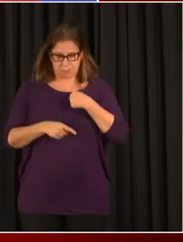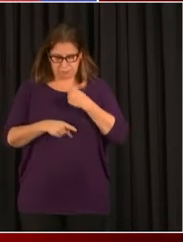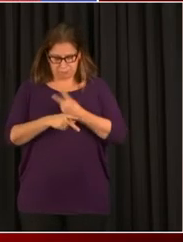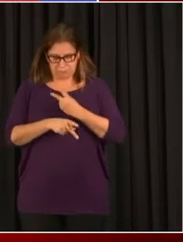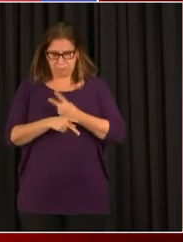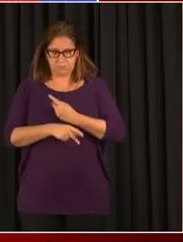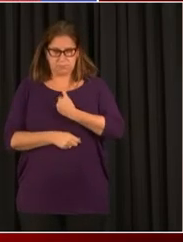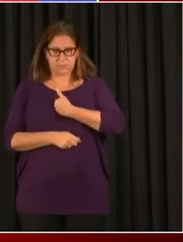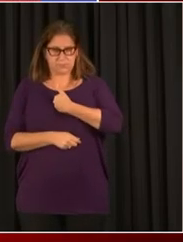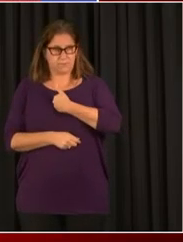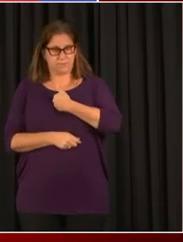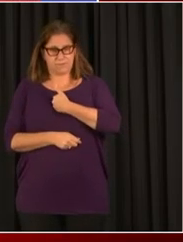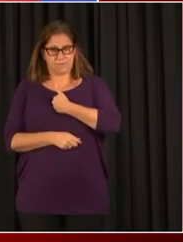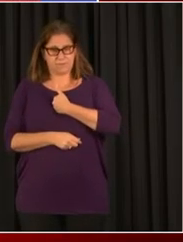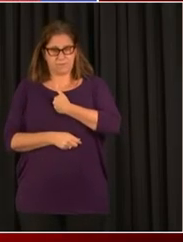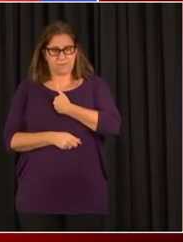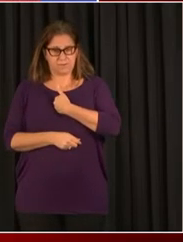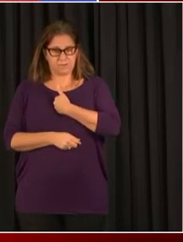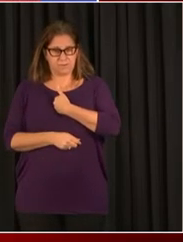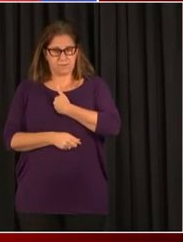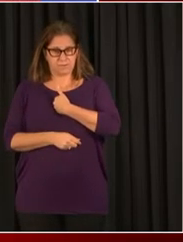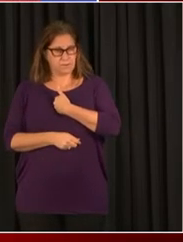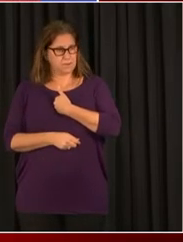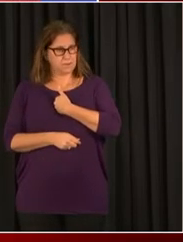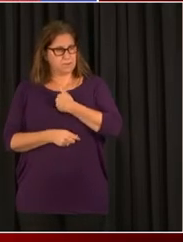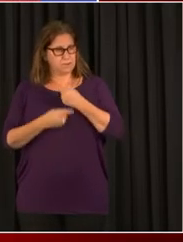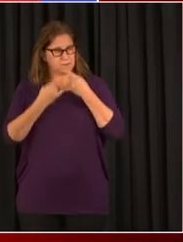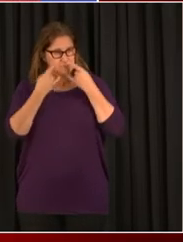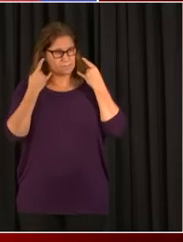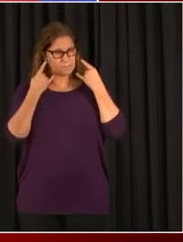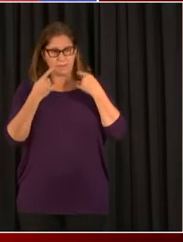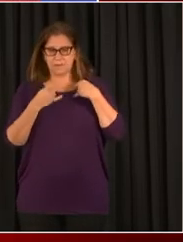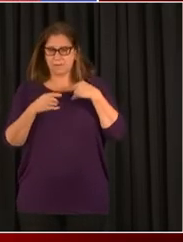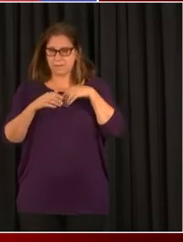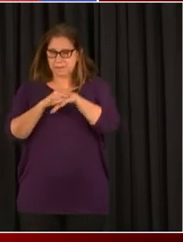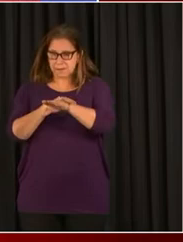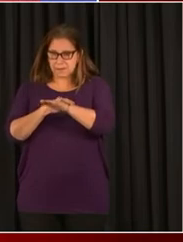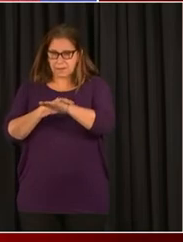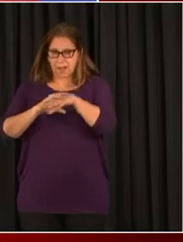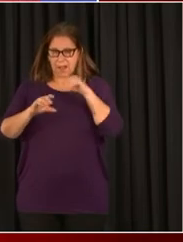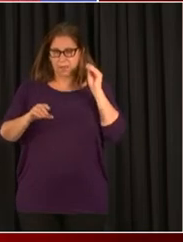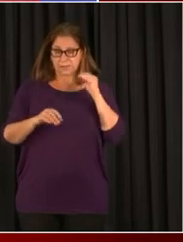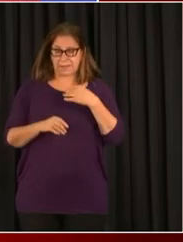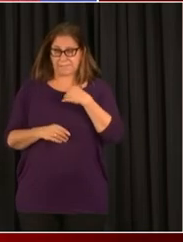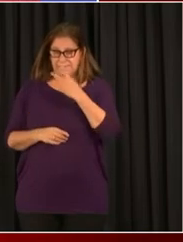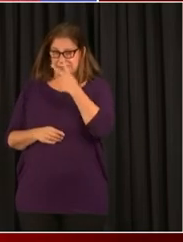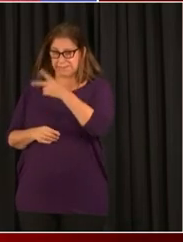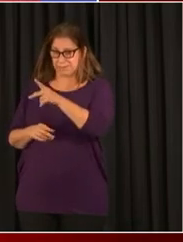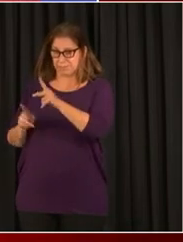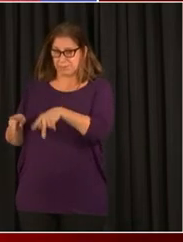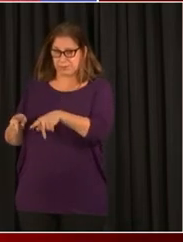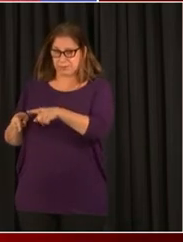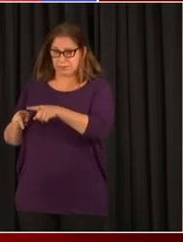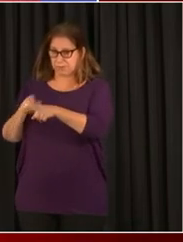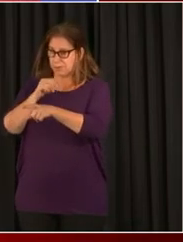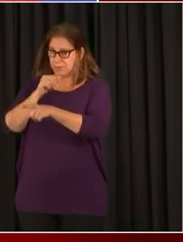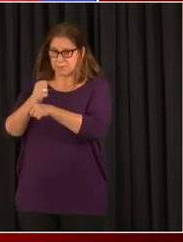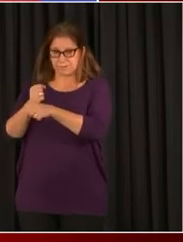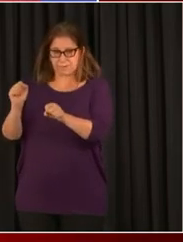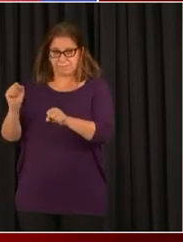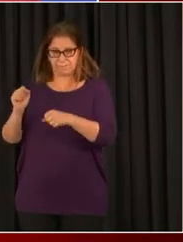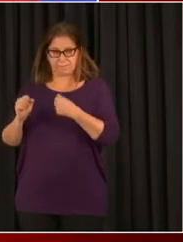how will I get out of there if I see things that aren't safe? How will I